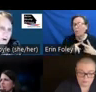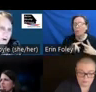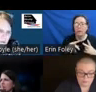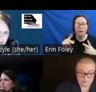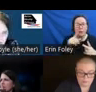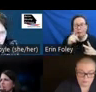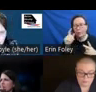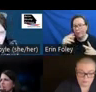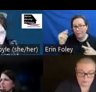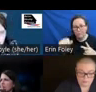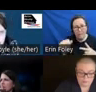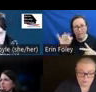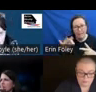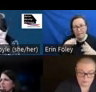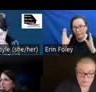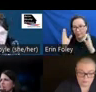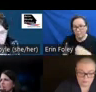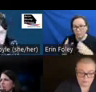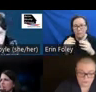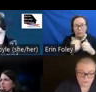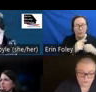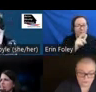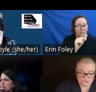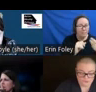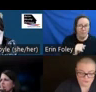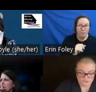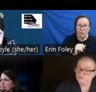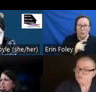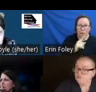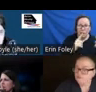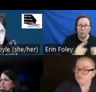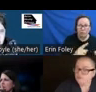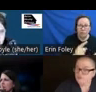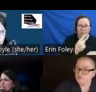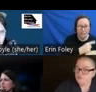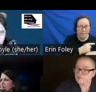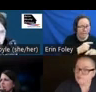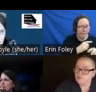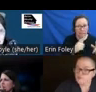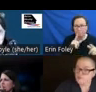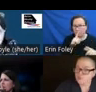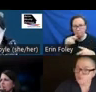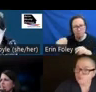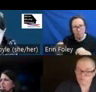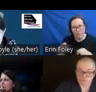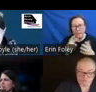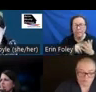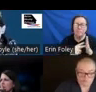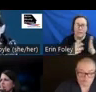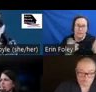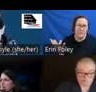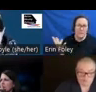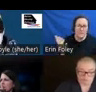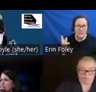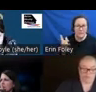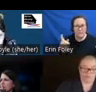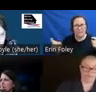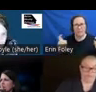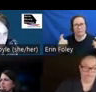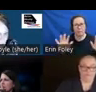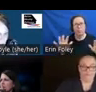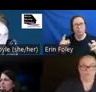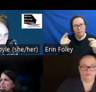the person with a disability is away during the day. So there are at least ways to get a handle on